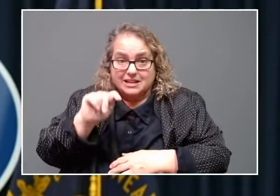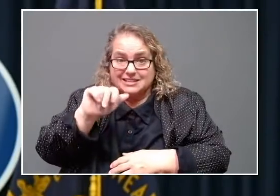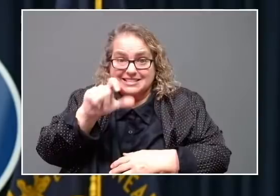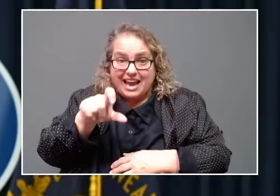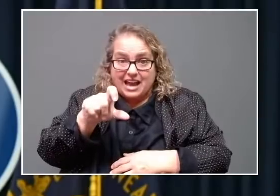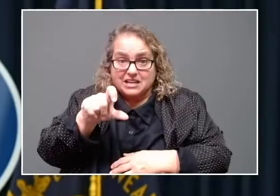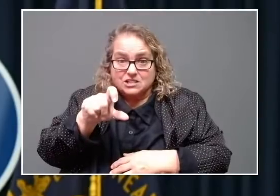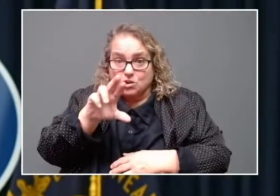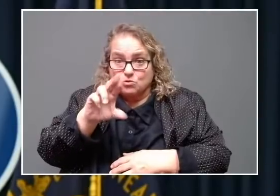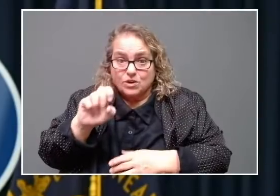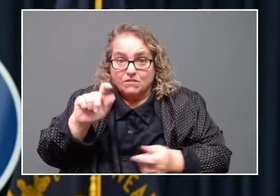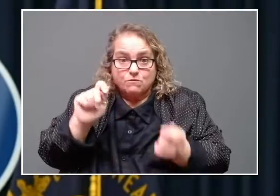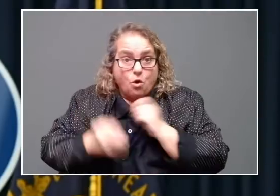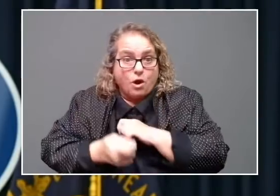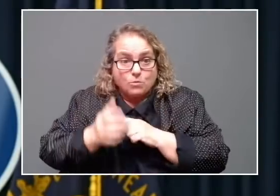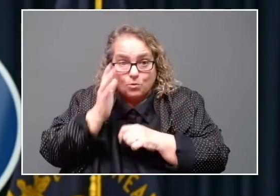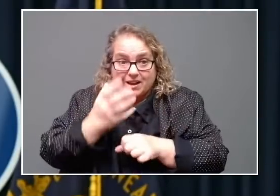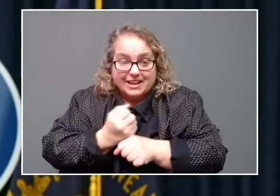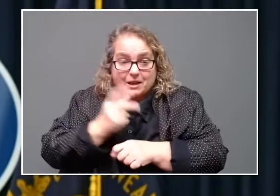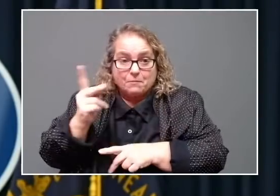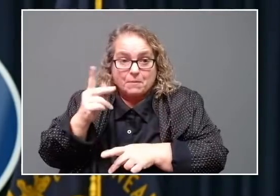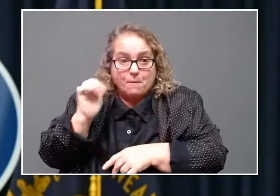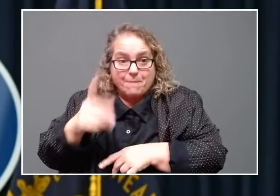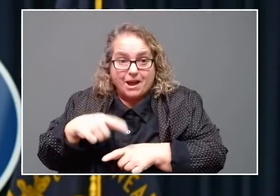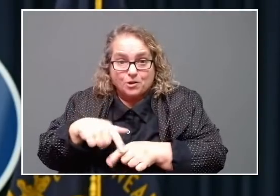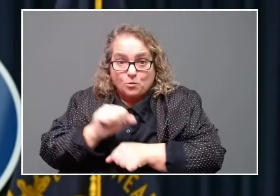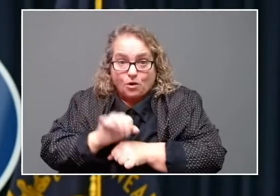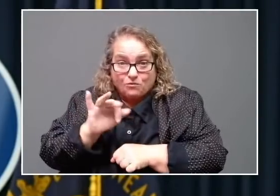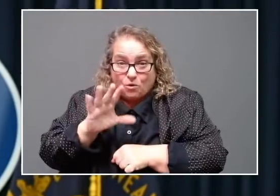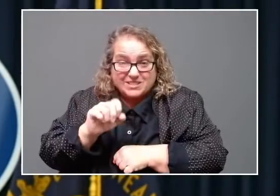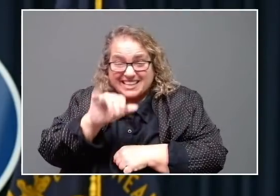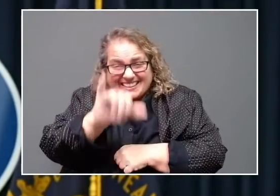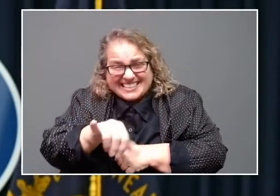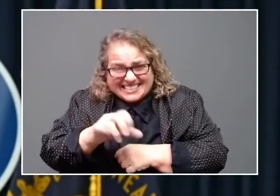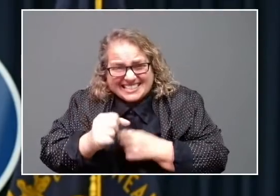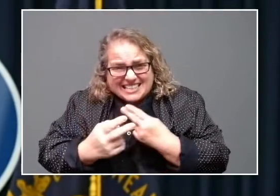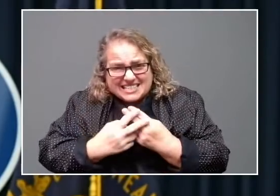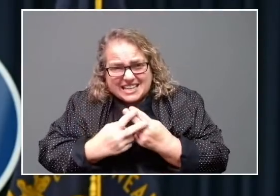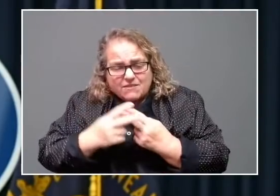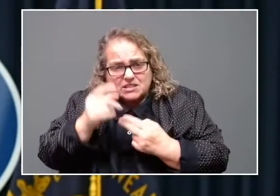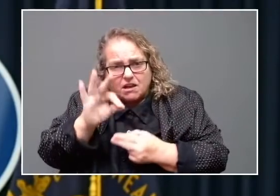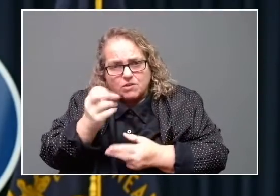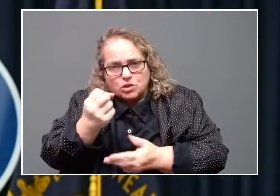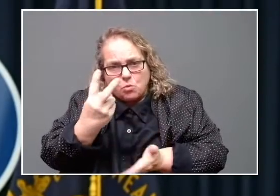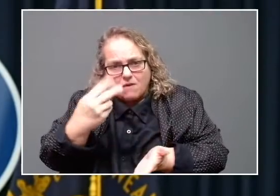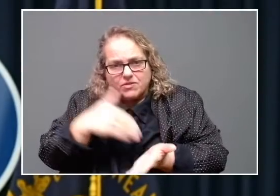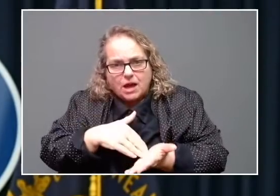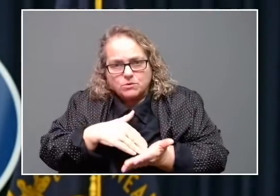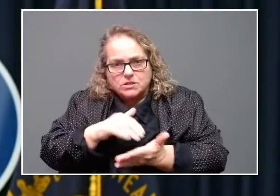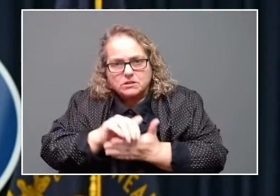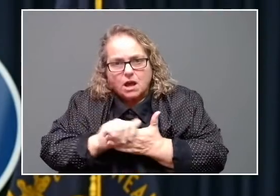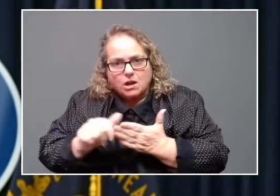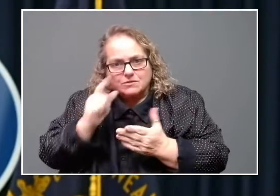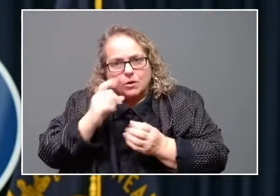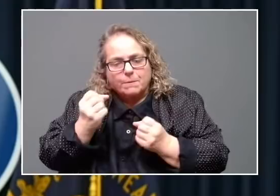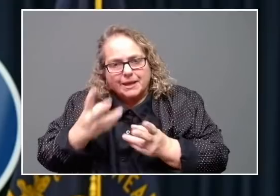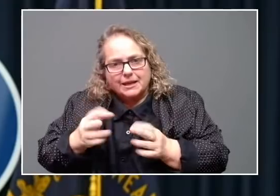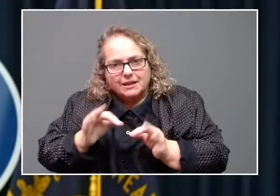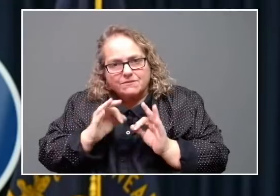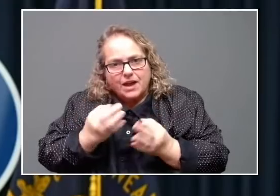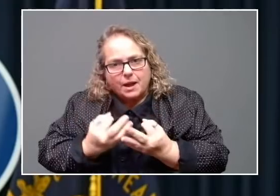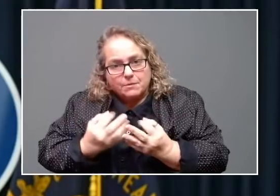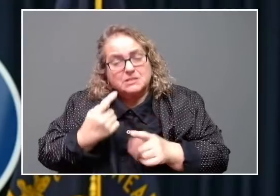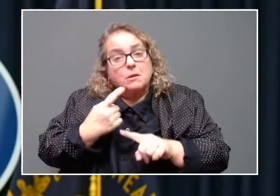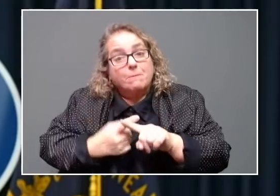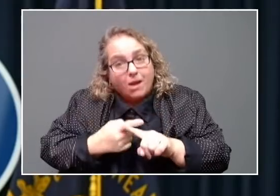into the workforce. This is a savings of $12,000 for many families, in addition to having the time to get into the workforce.